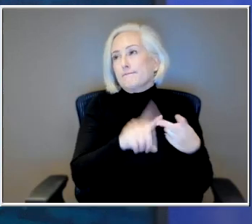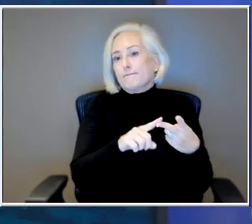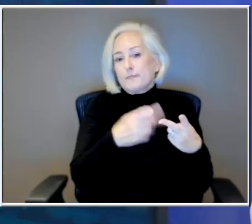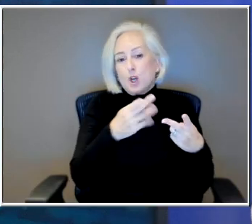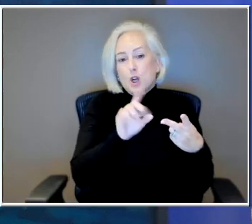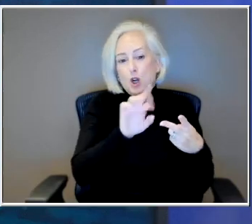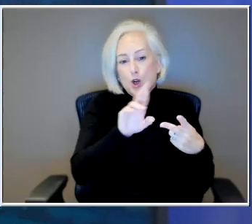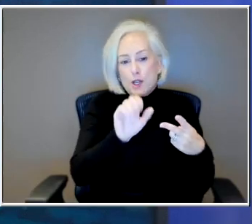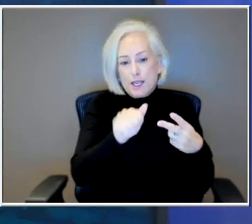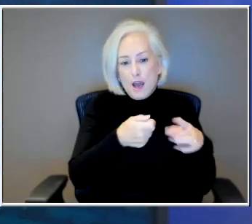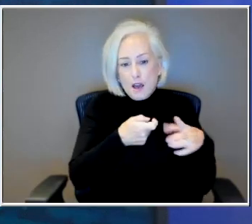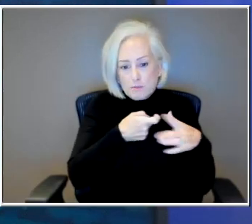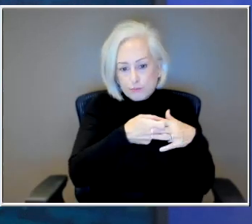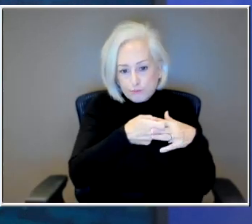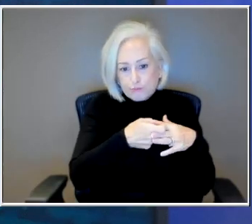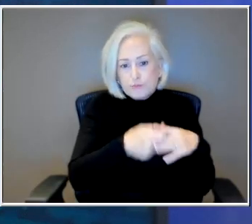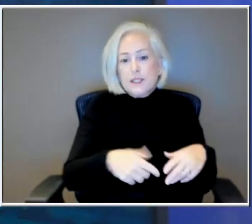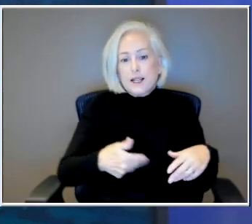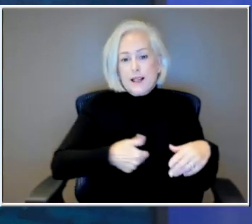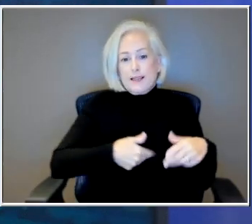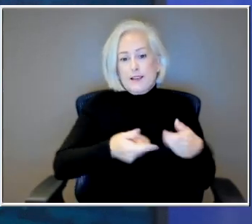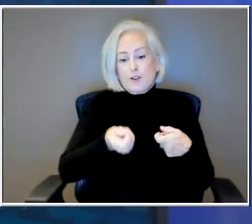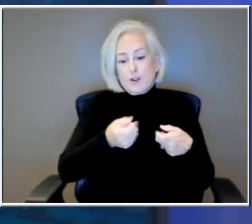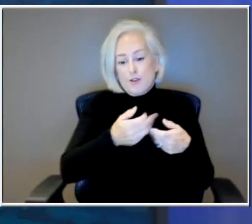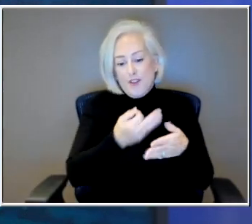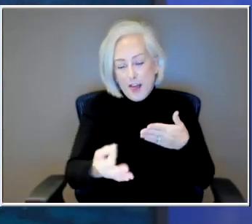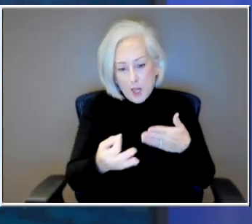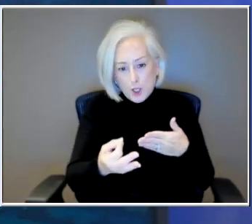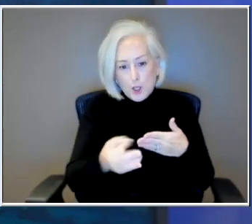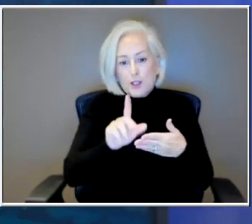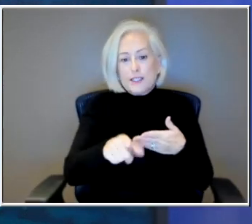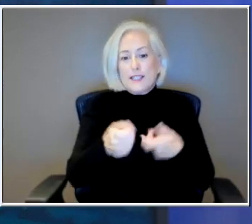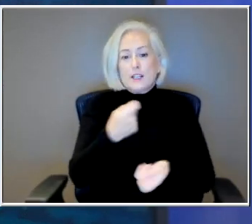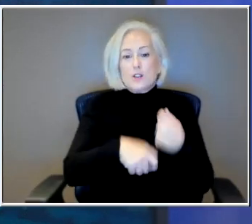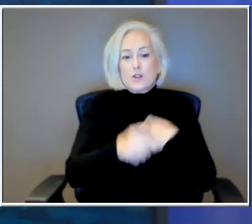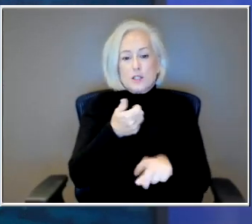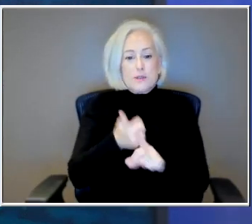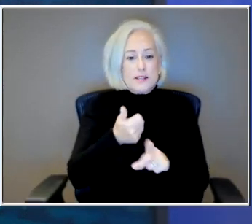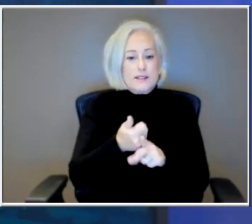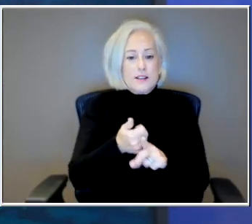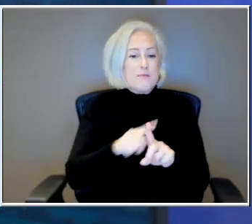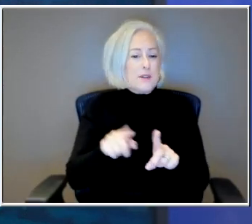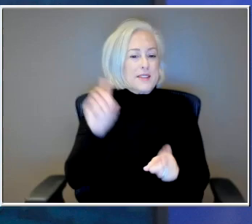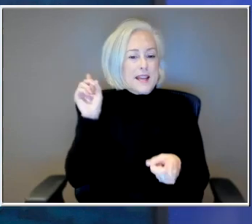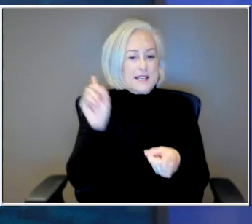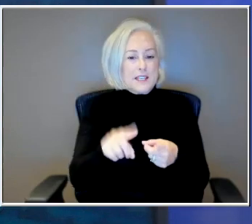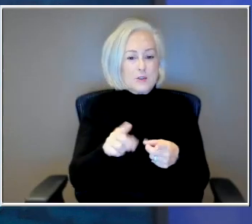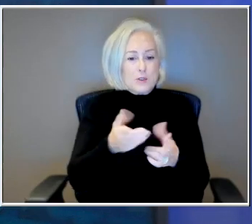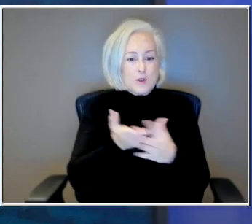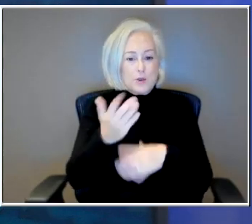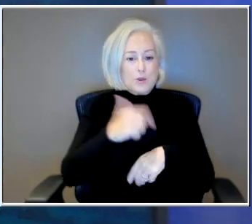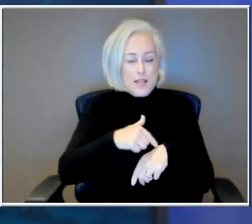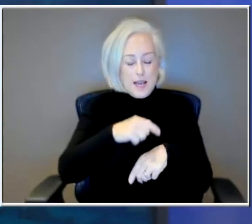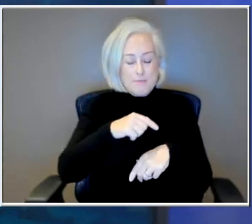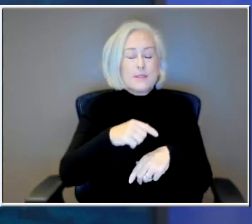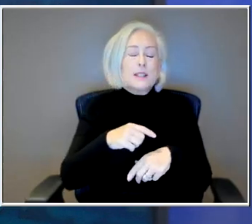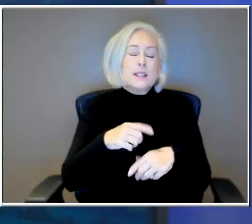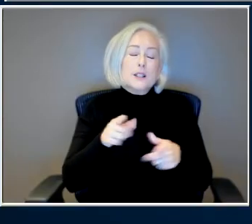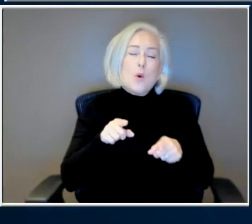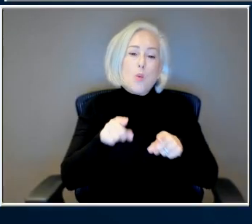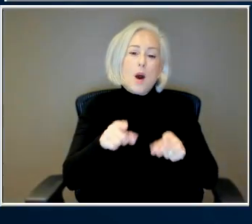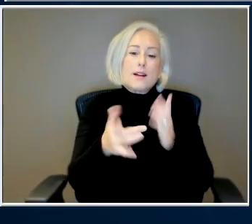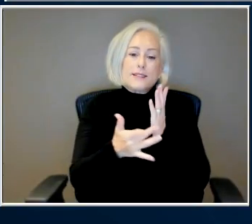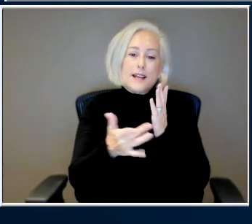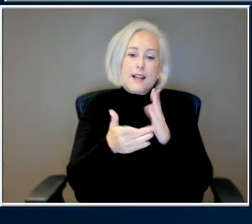liver failure, and needing to transplant themselves, but that's decreased over time as the technology gets better. Alexis wants to know,